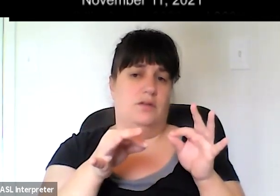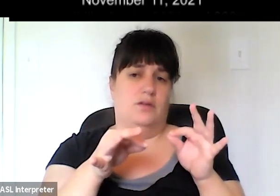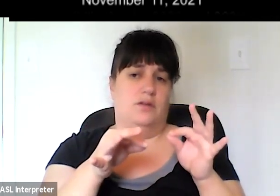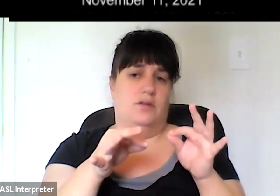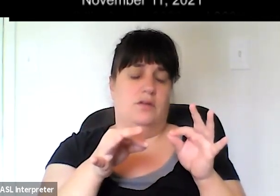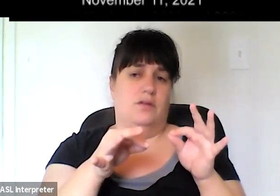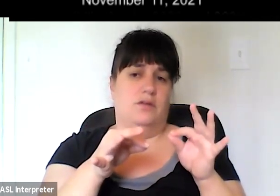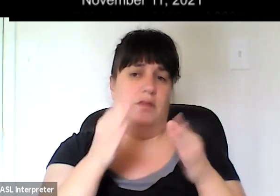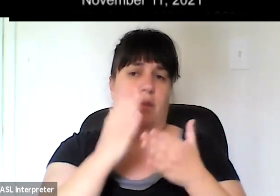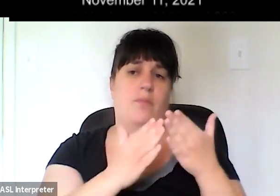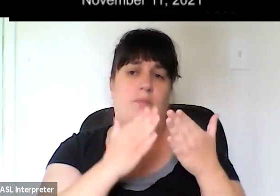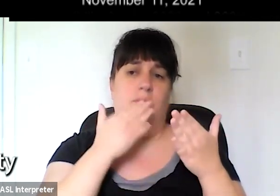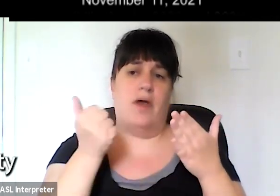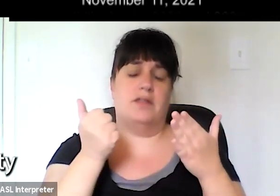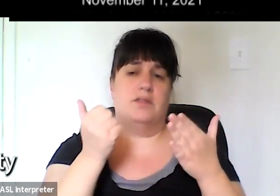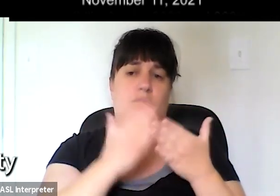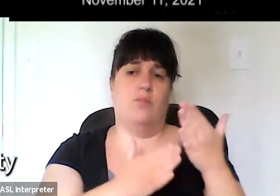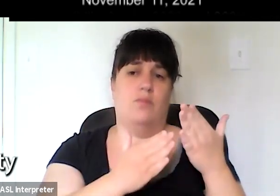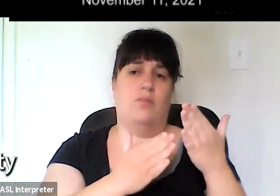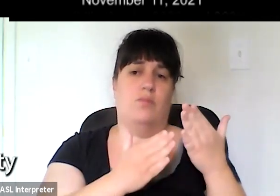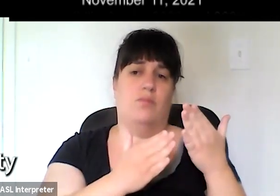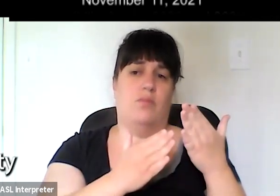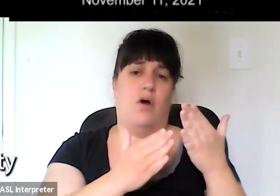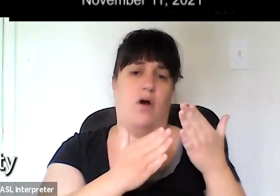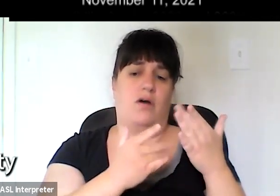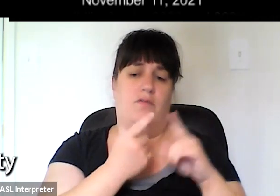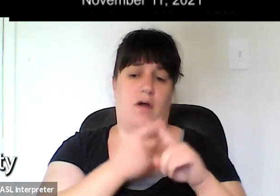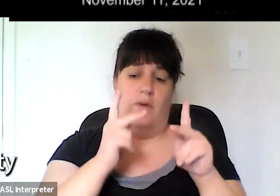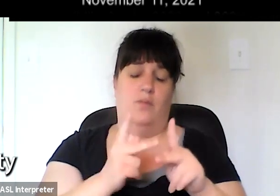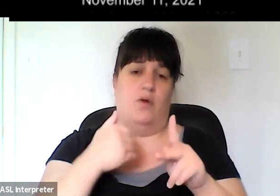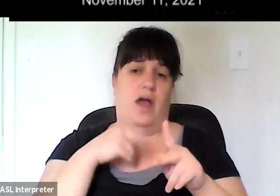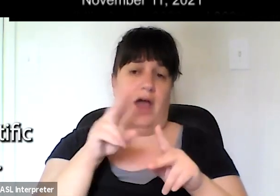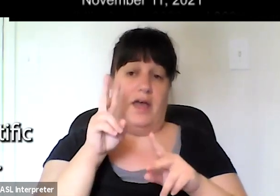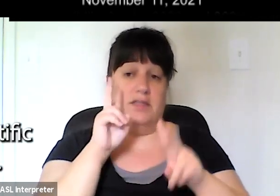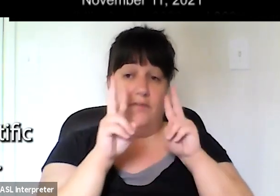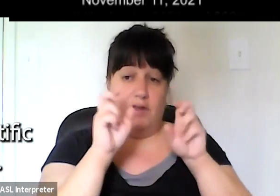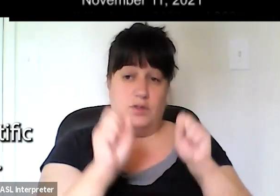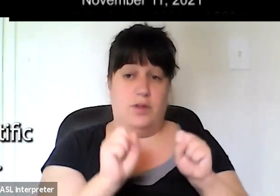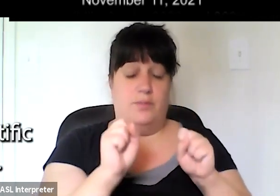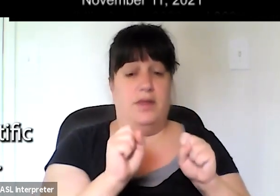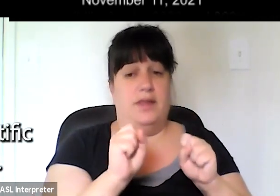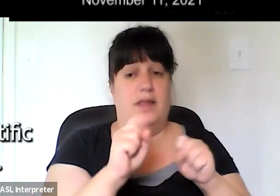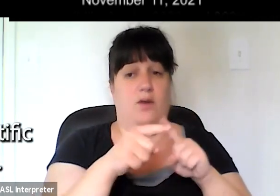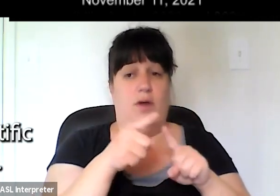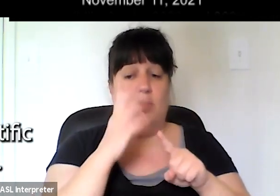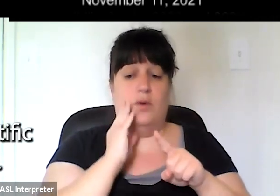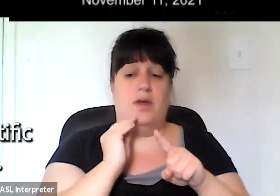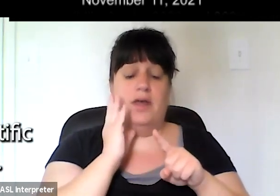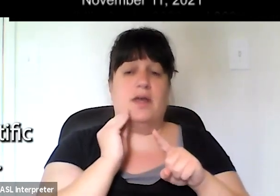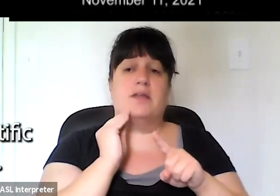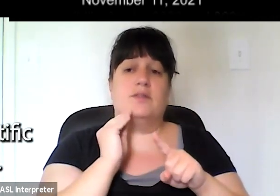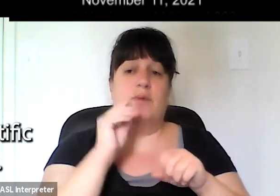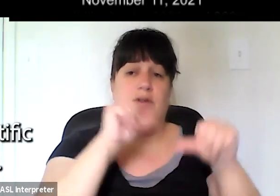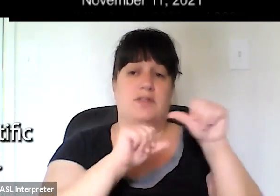think the best part of from a person who has visual ability is when you experience or do a